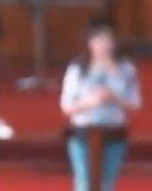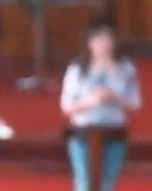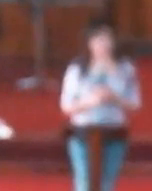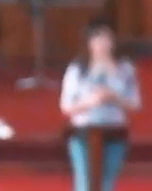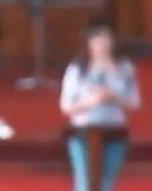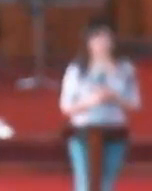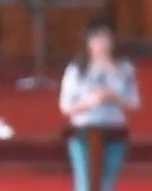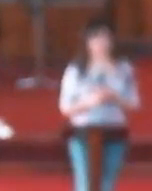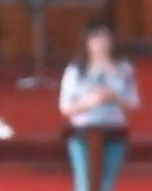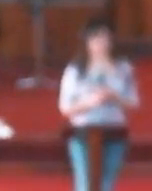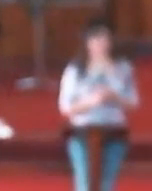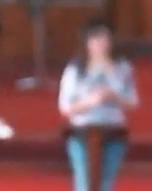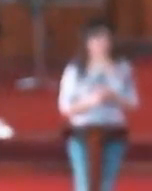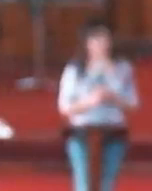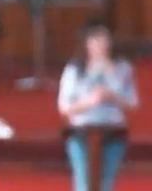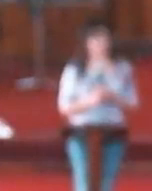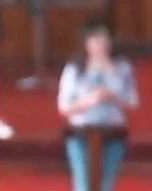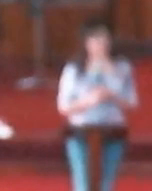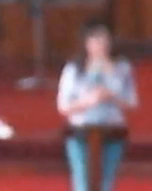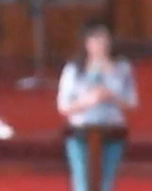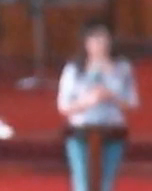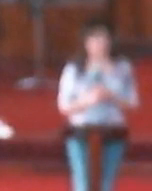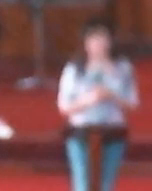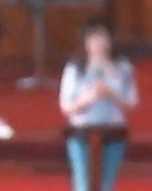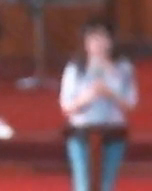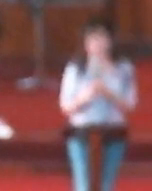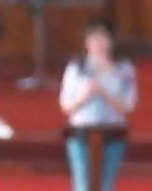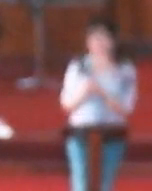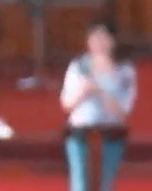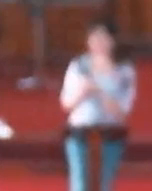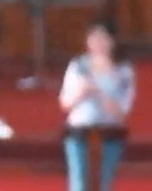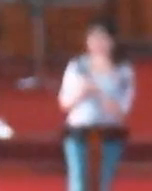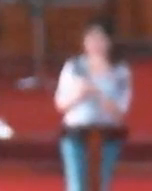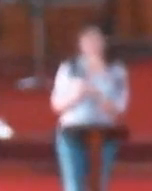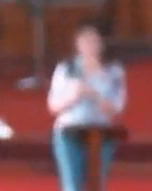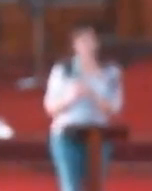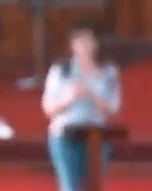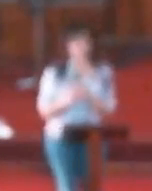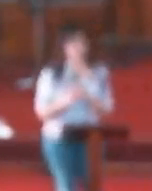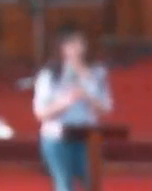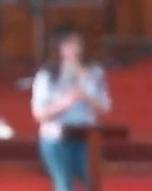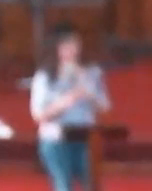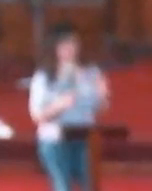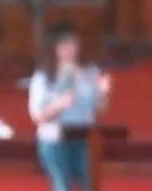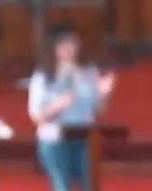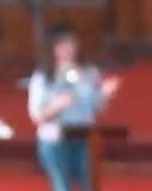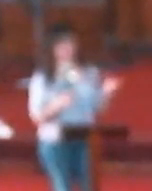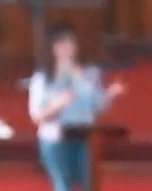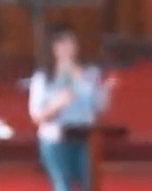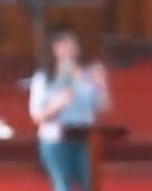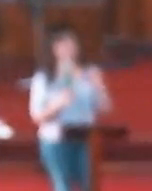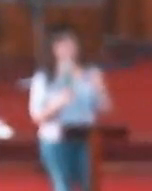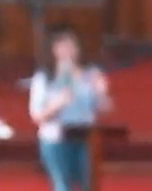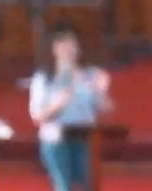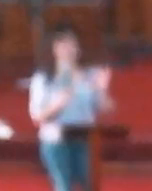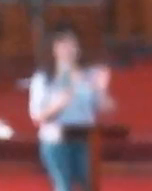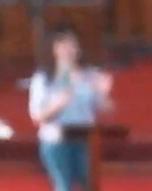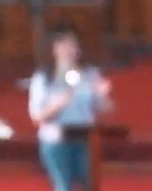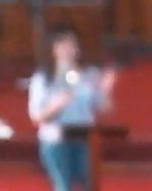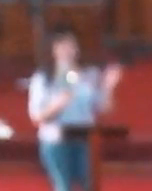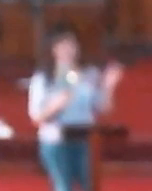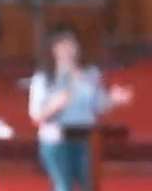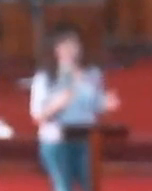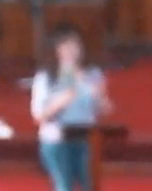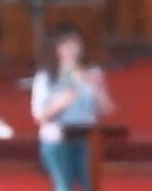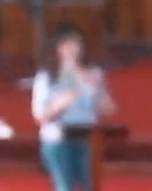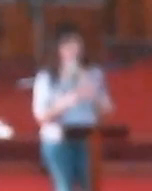ha entrado en la iglesia cristiana con estos conceptos. And if you were to take a look around and study a bit, you would see that there are different doctrines and different teachings